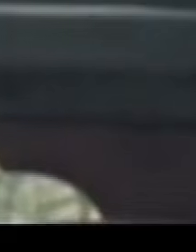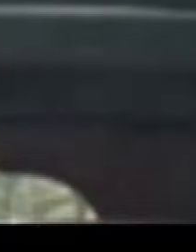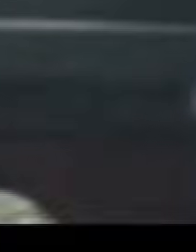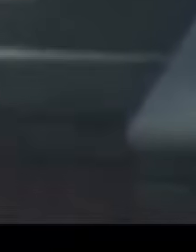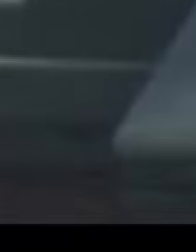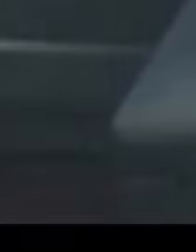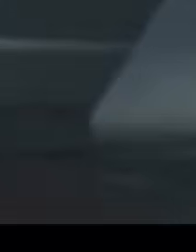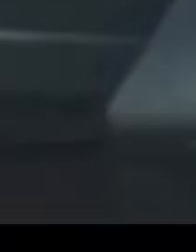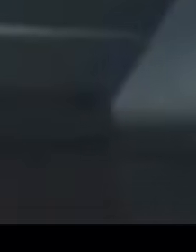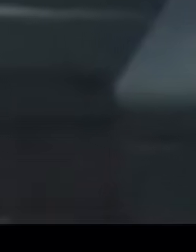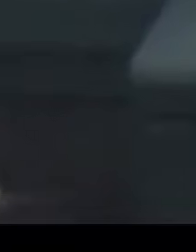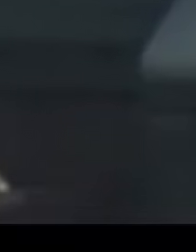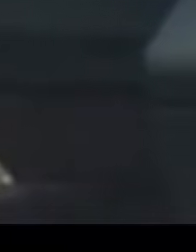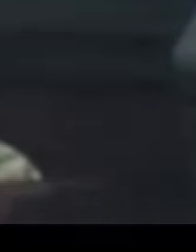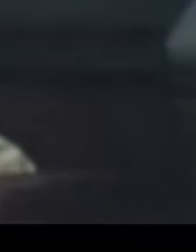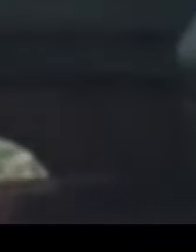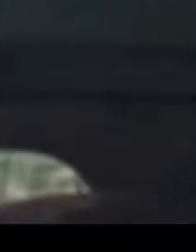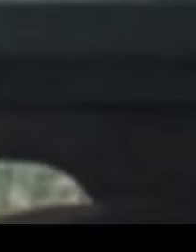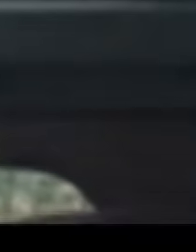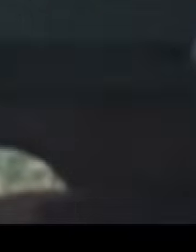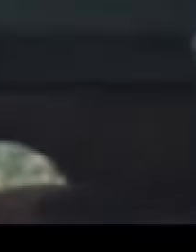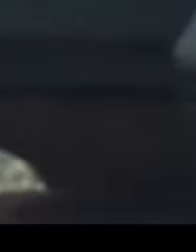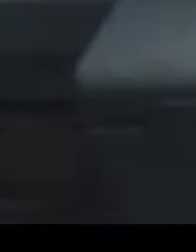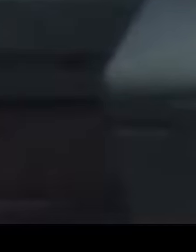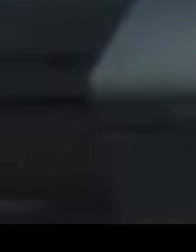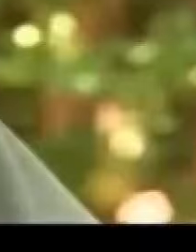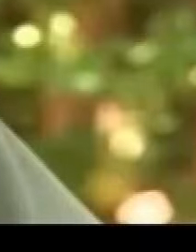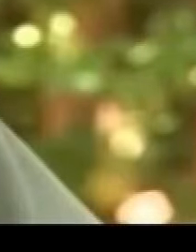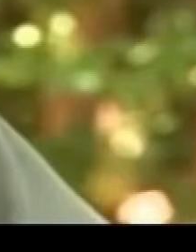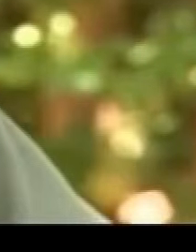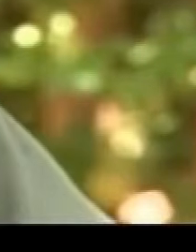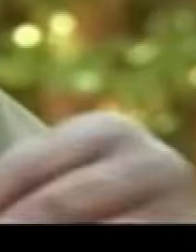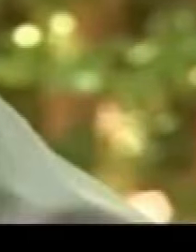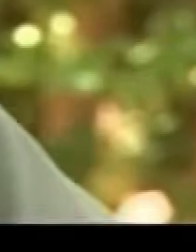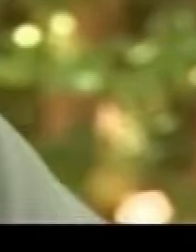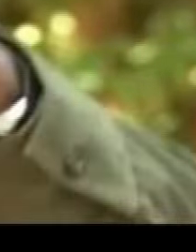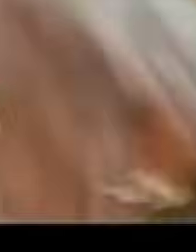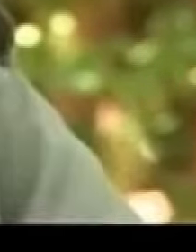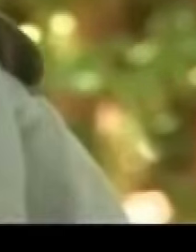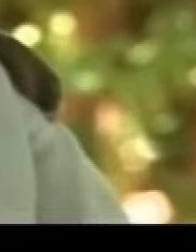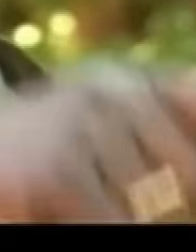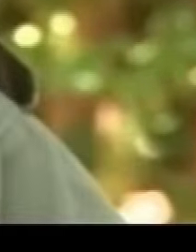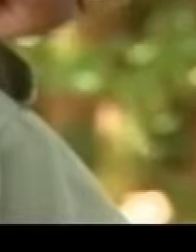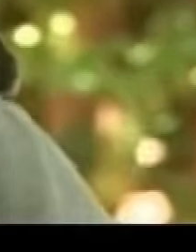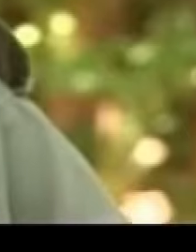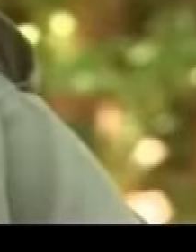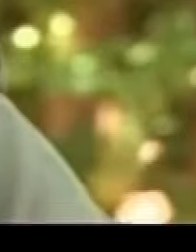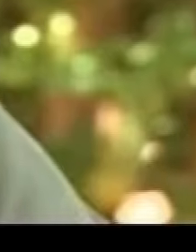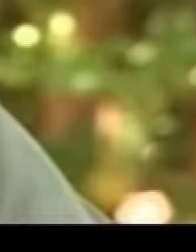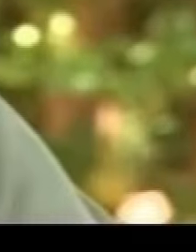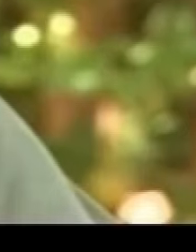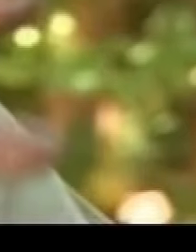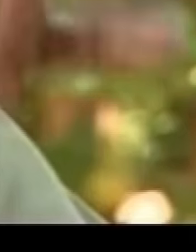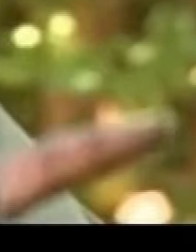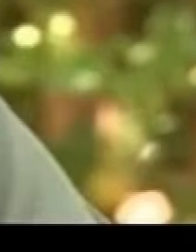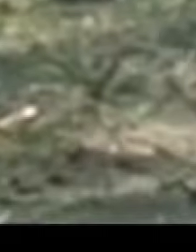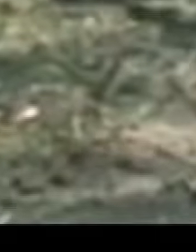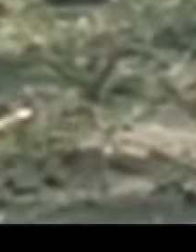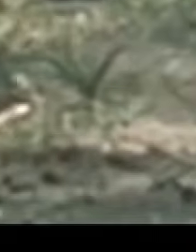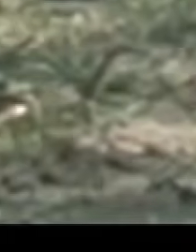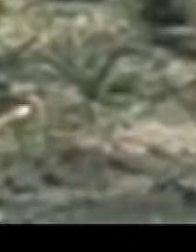When the enemy advance, you retreat. When the enemy retire, you attack. This is precisely what we